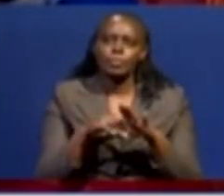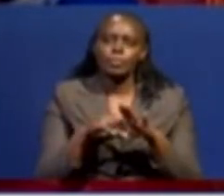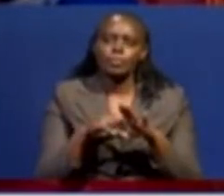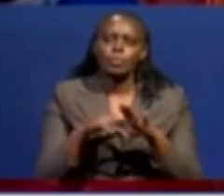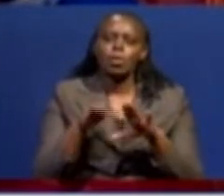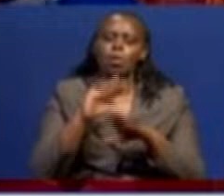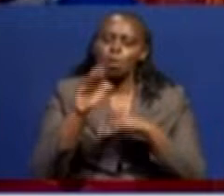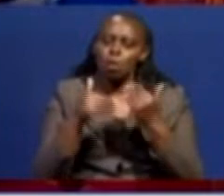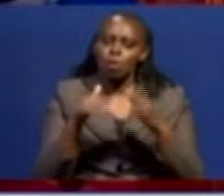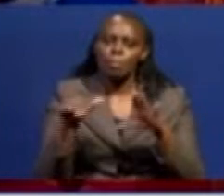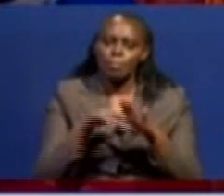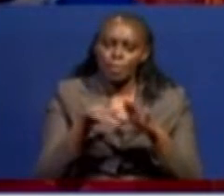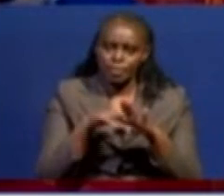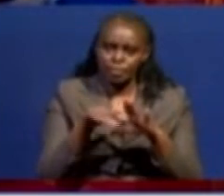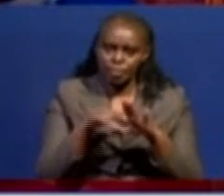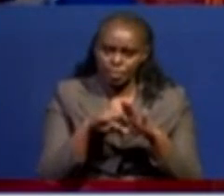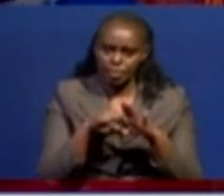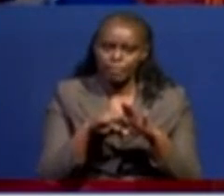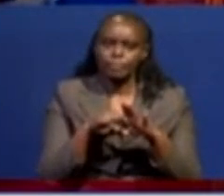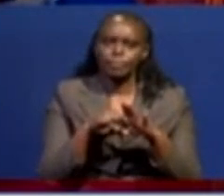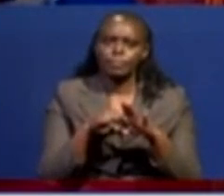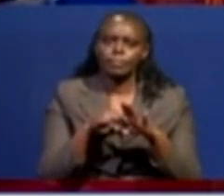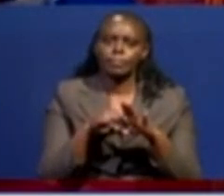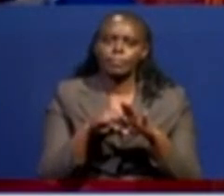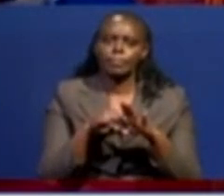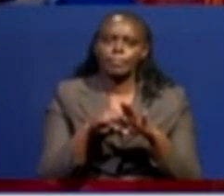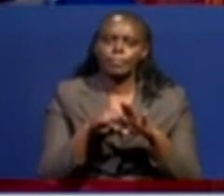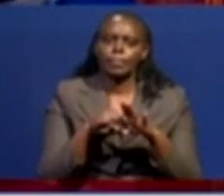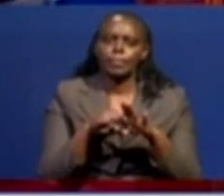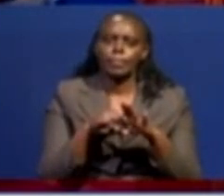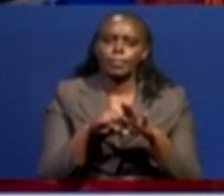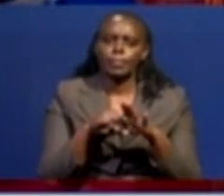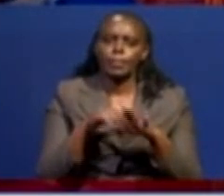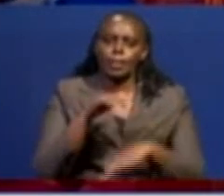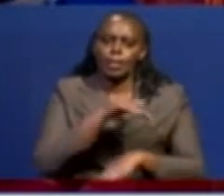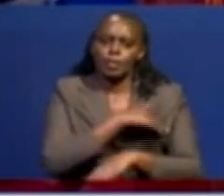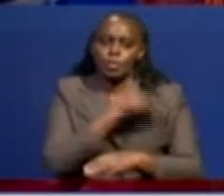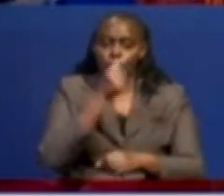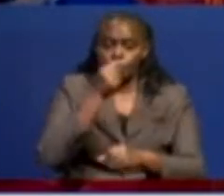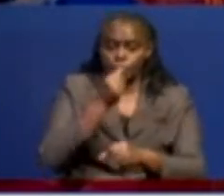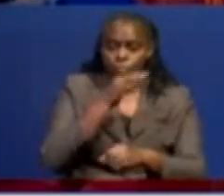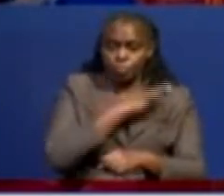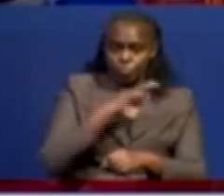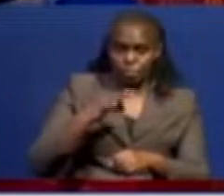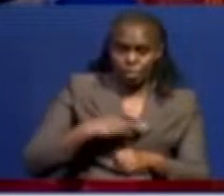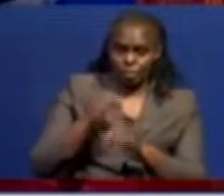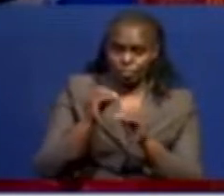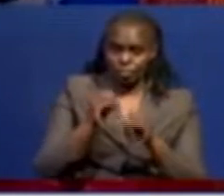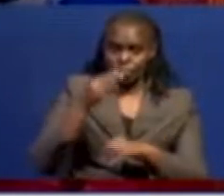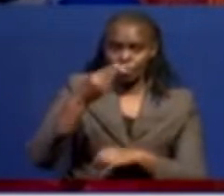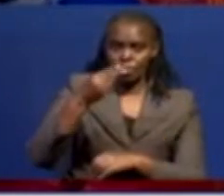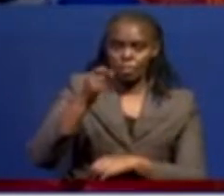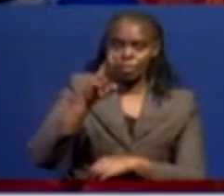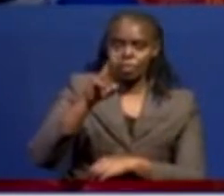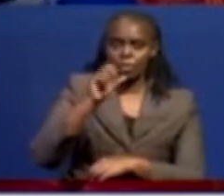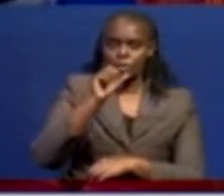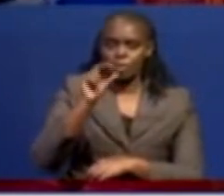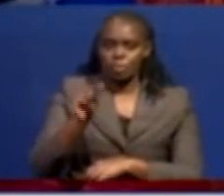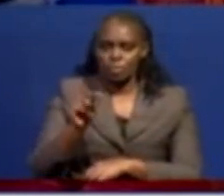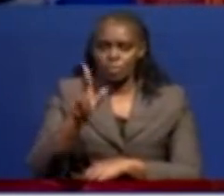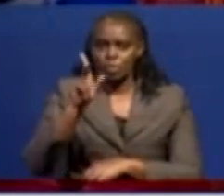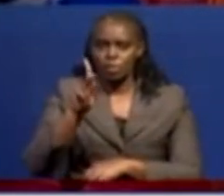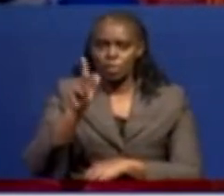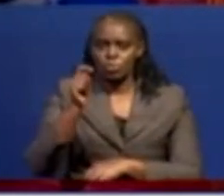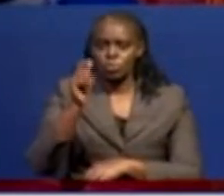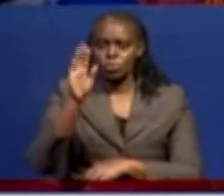Yes. They all participated. Yes. Except the Chief of Staff, Harrison